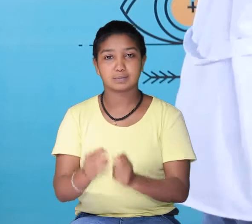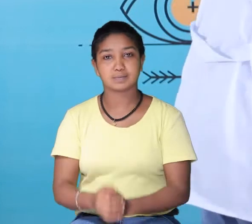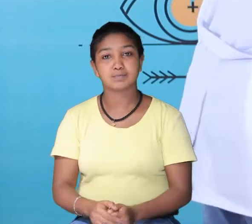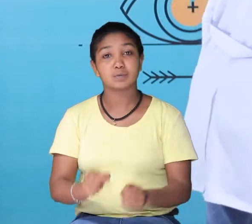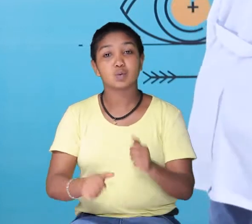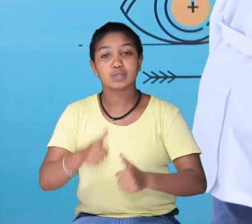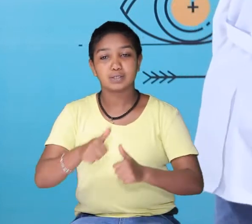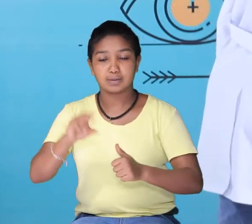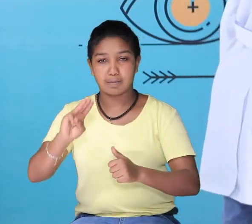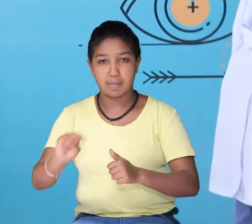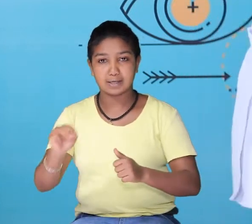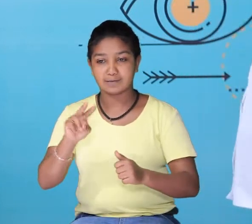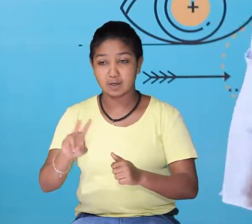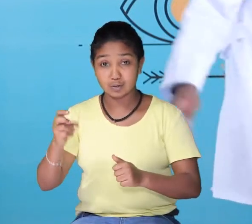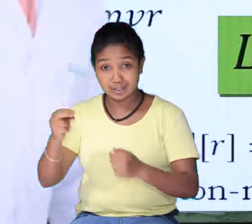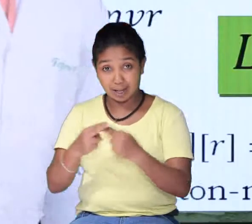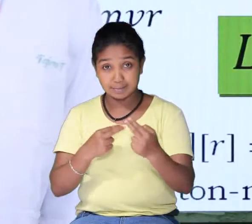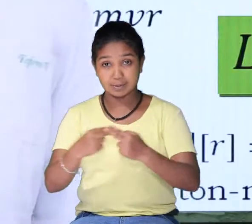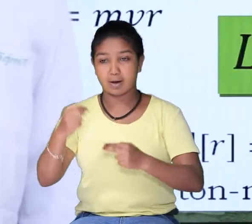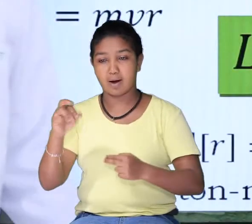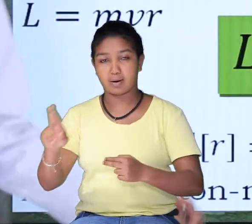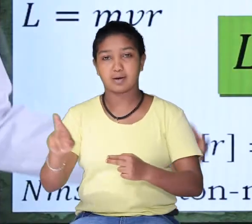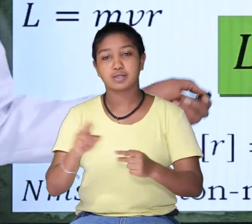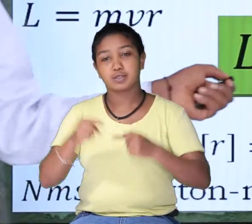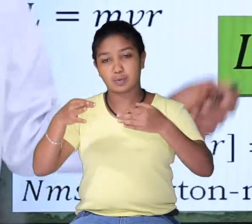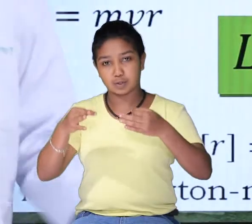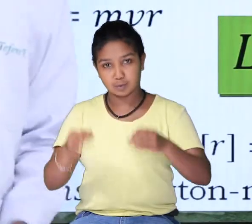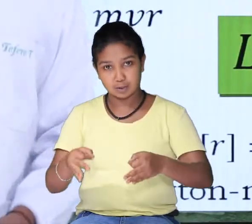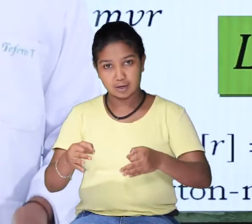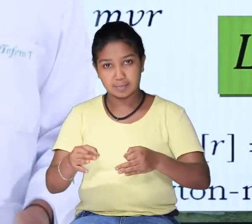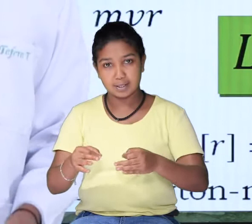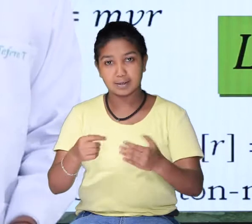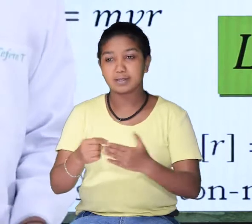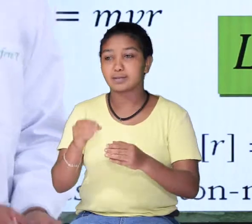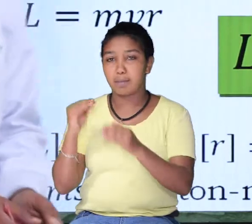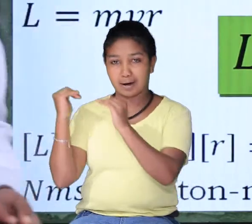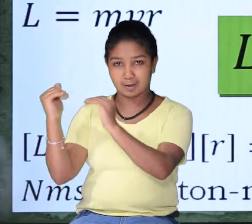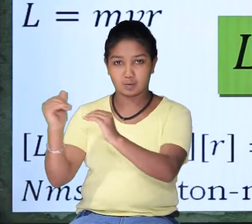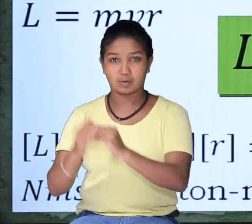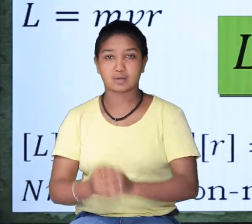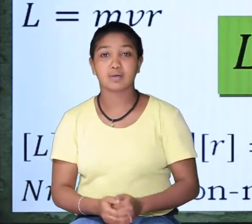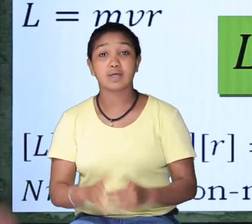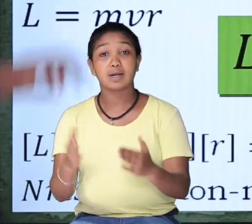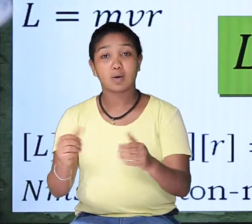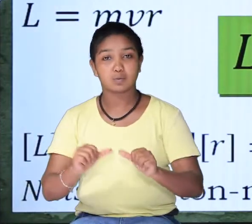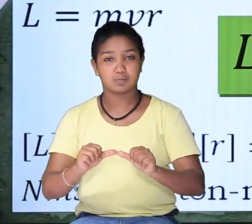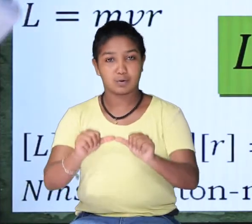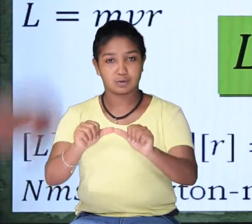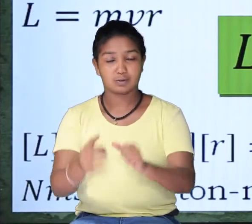relation, which is mass velocity times r. It's possible to determine its magnitude. Now let's